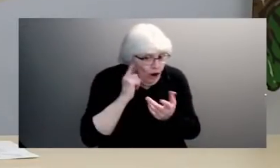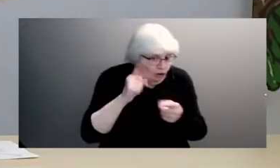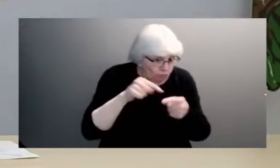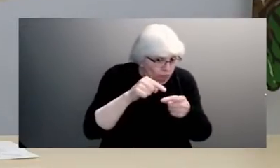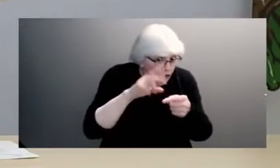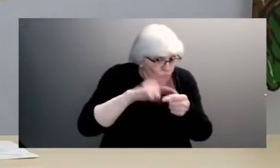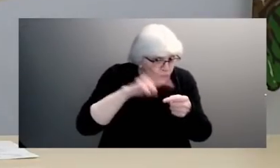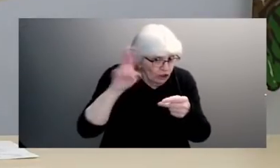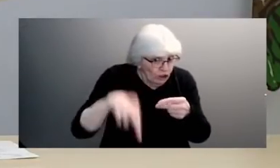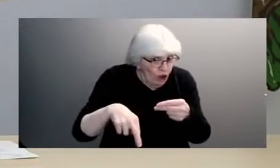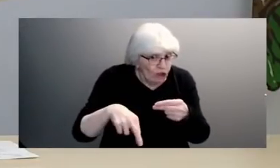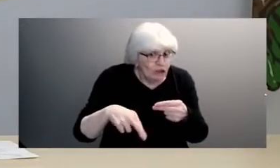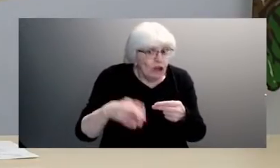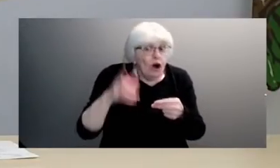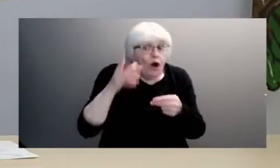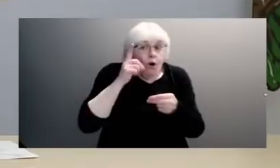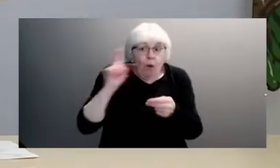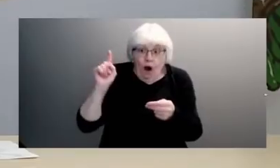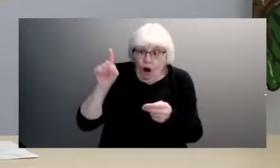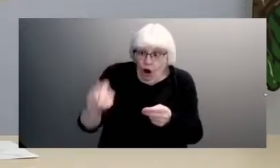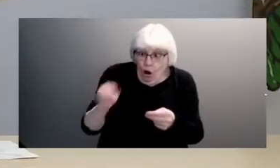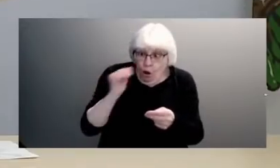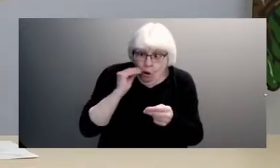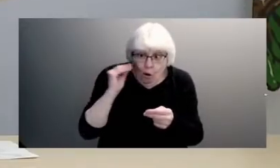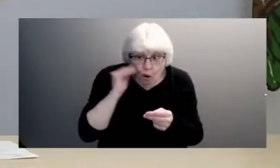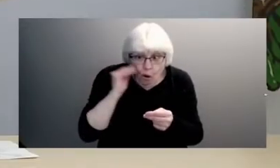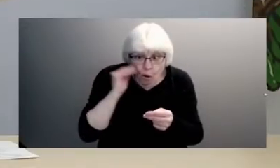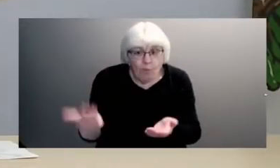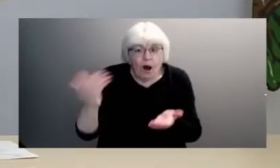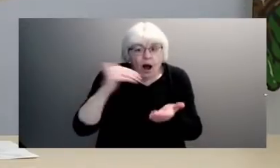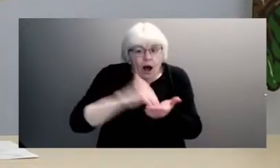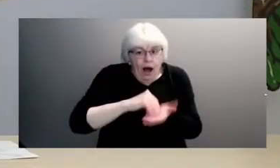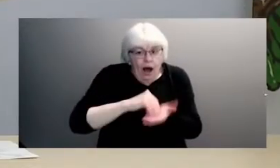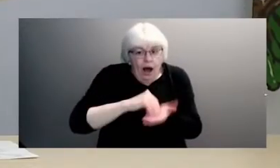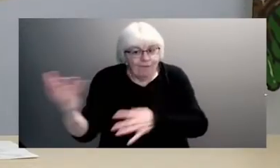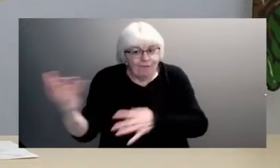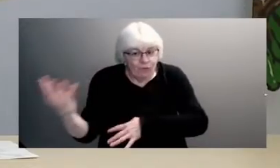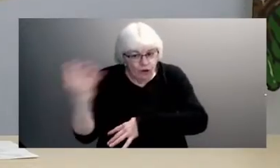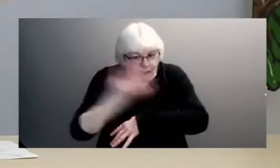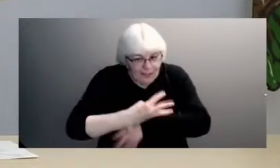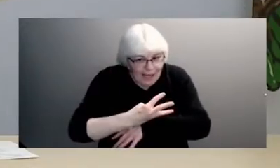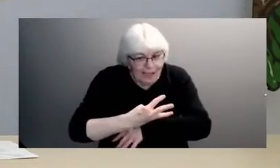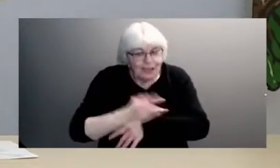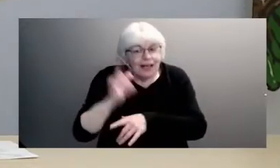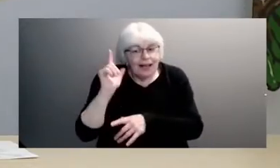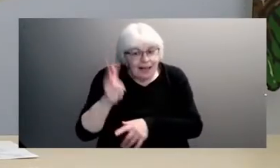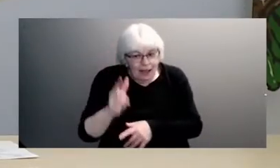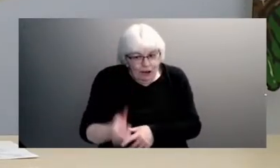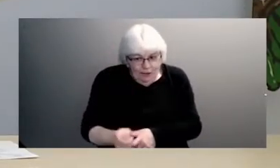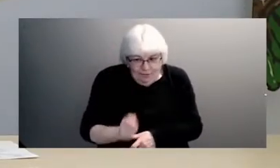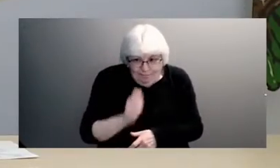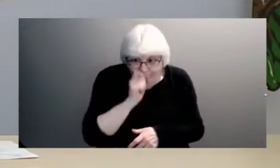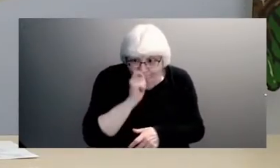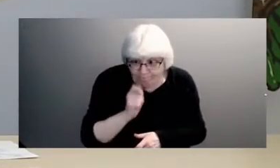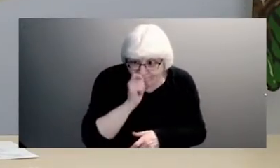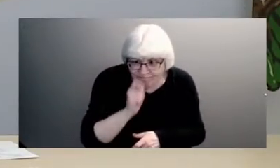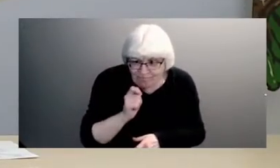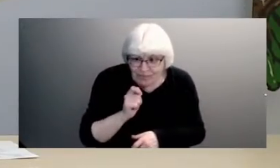you minimize some of the activities. I mean, going out to a big organized gathering or,